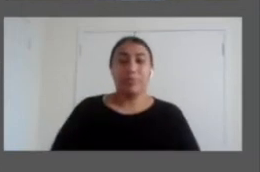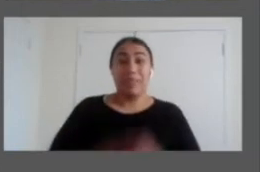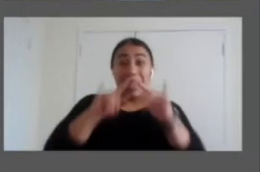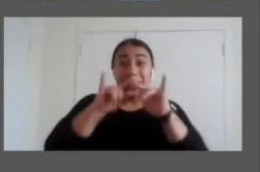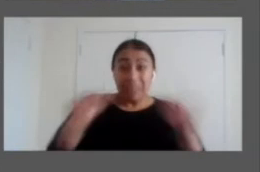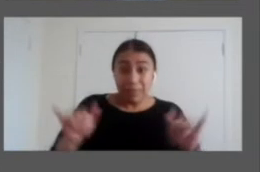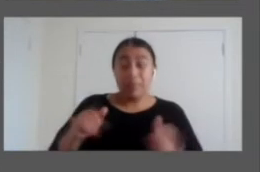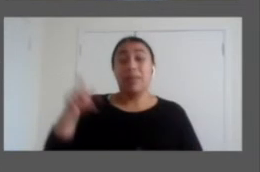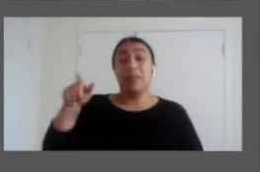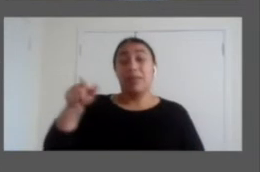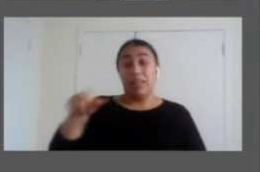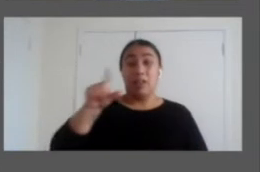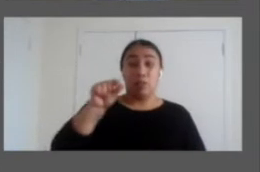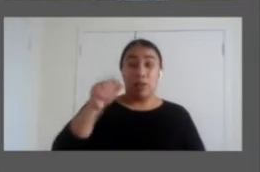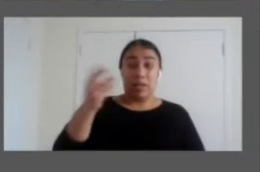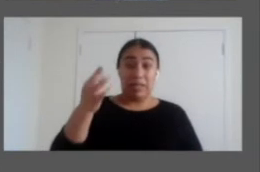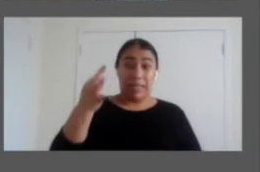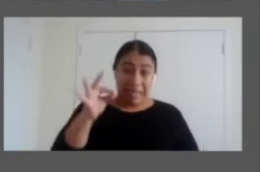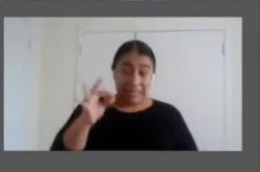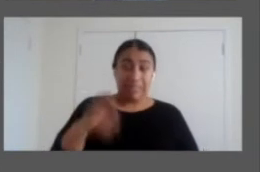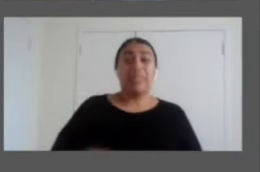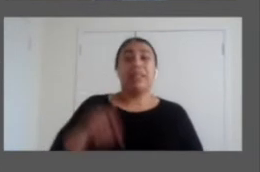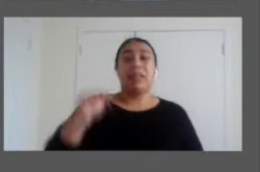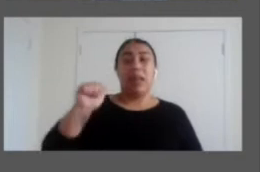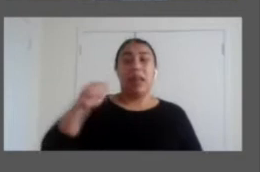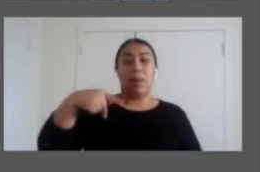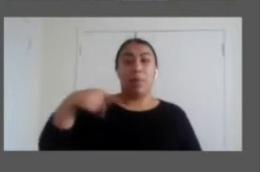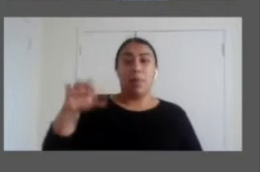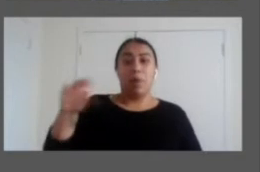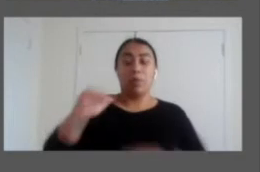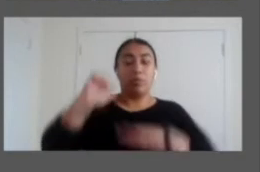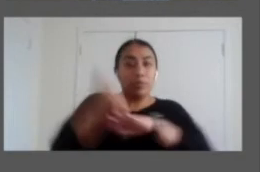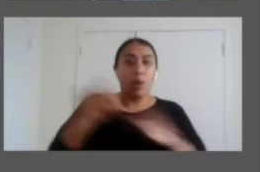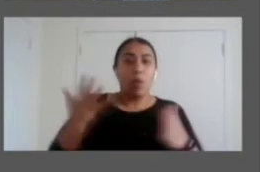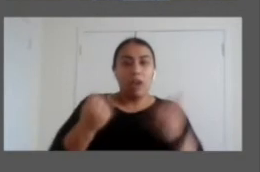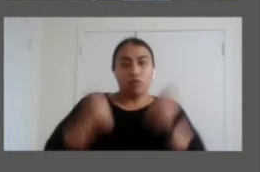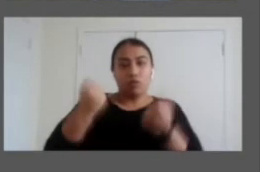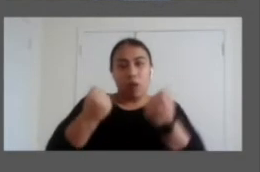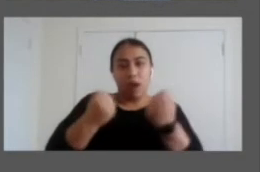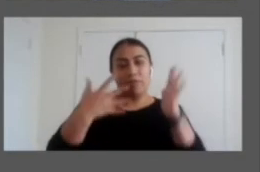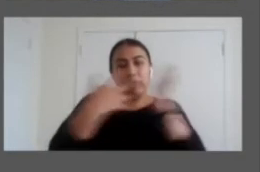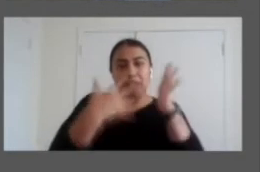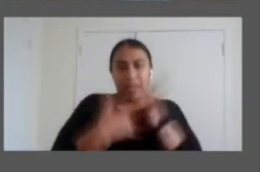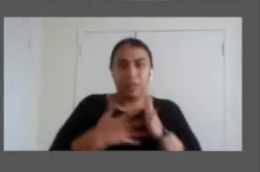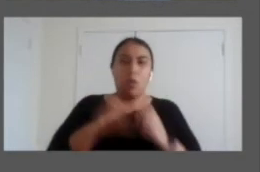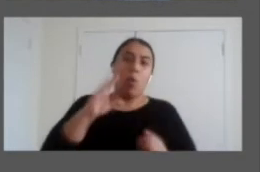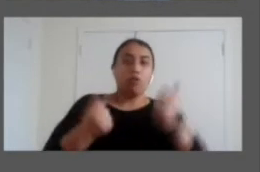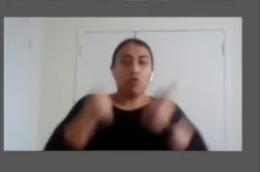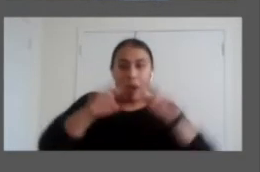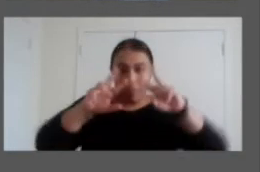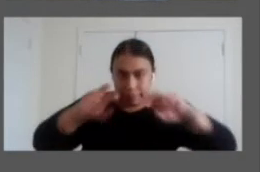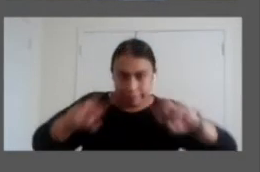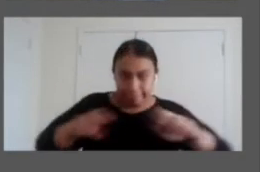screening tool. This research study is intended to help improve police officers' screening methods of